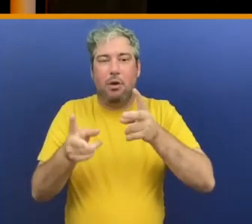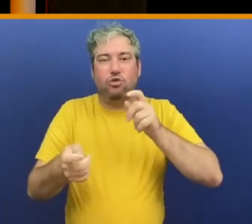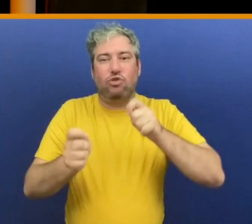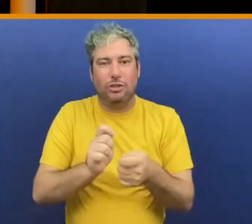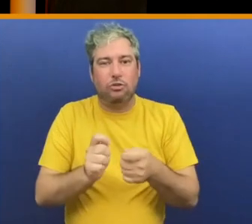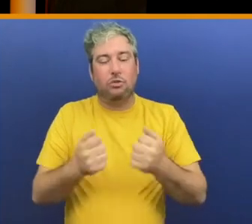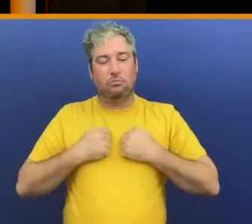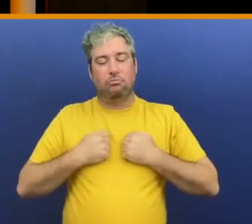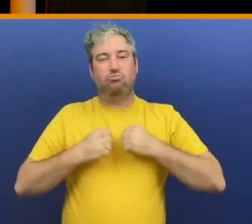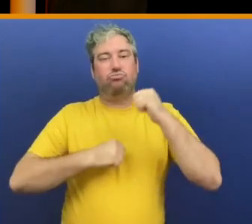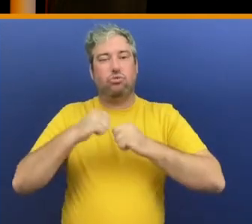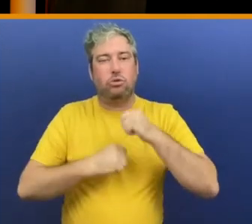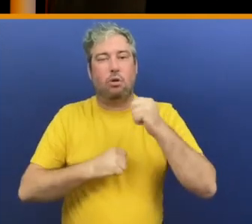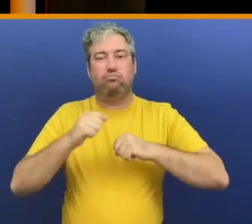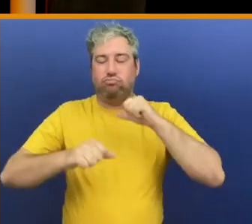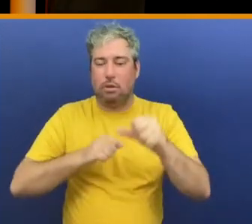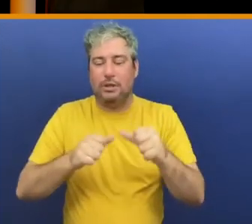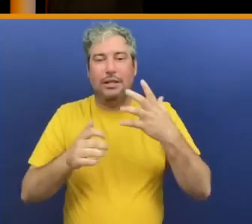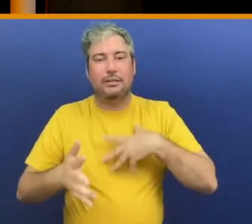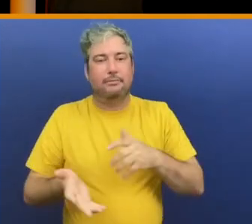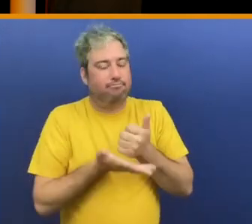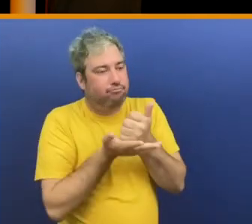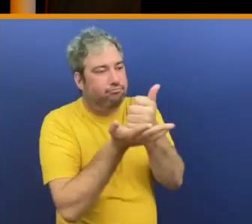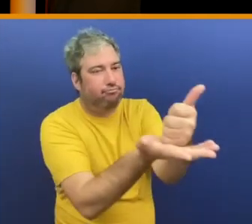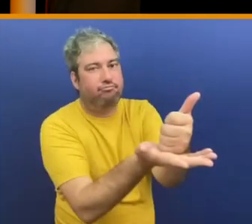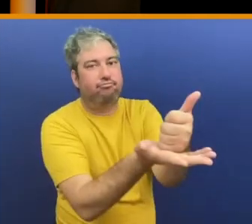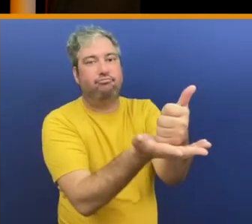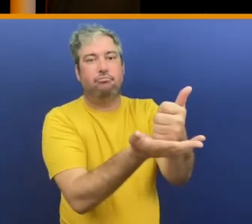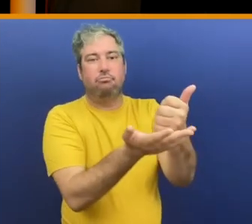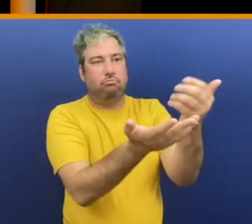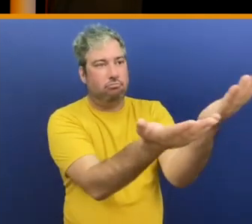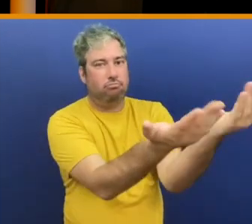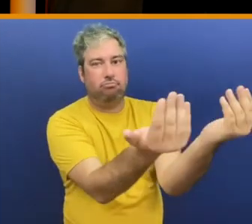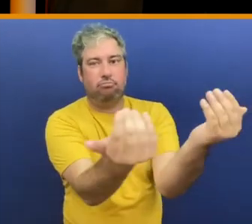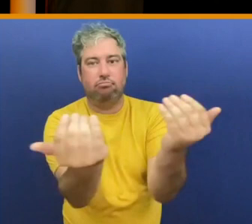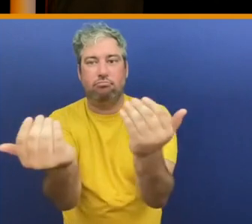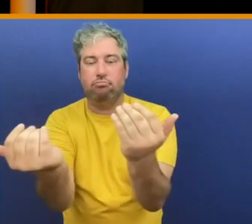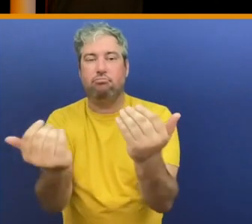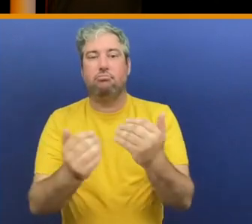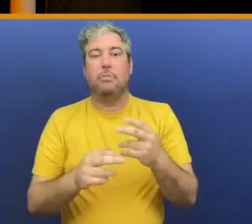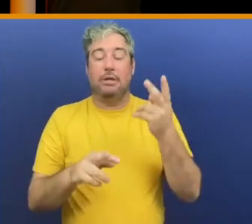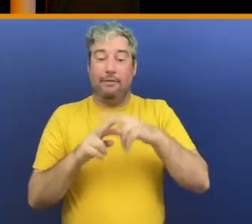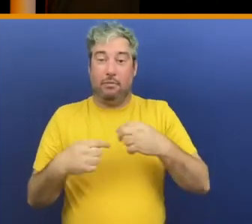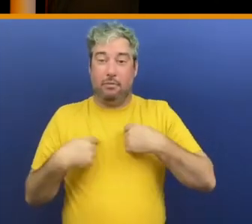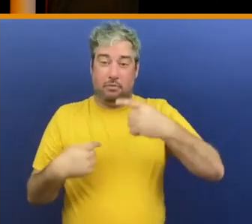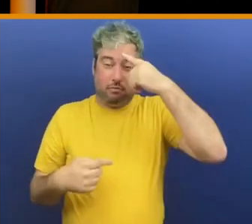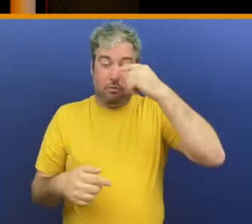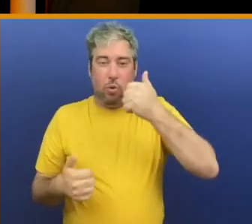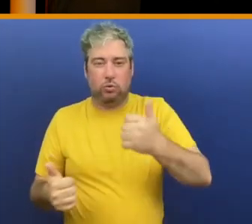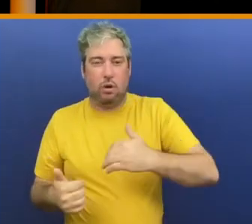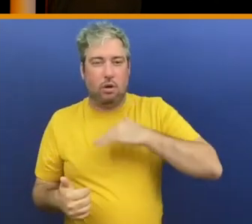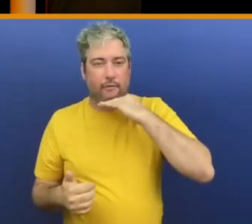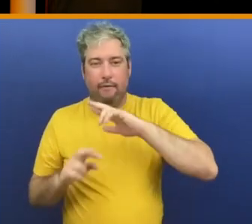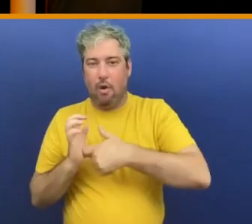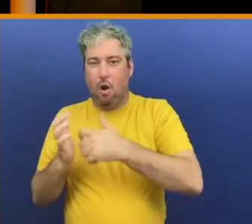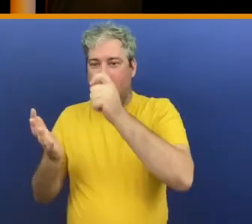After all, if we believe it's good enough for the electorate, then it should be good enough for us. Much good work has already been done to this end, and I commend and thank